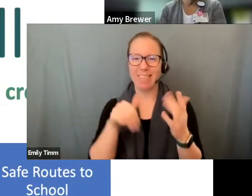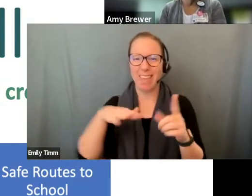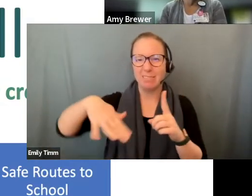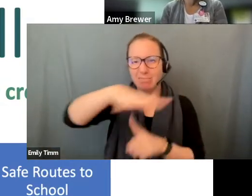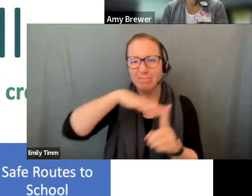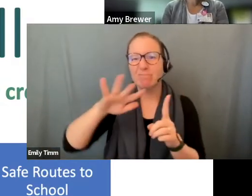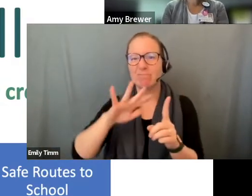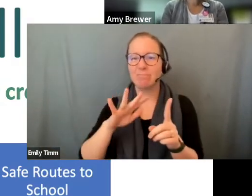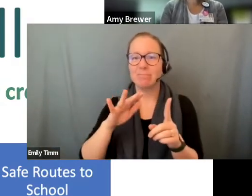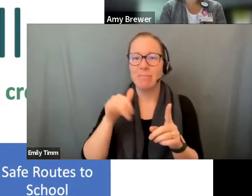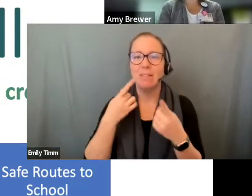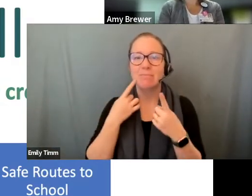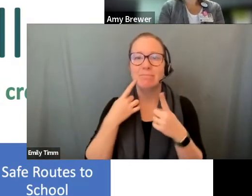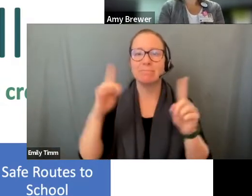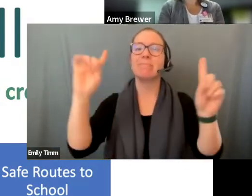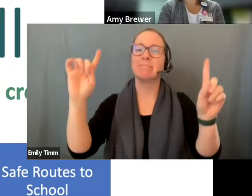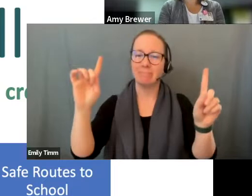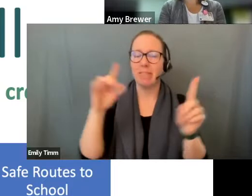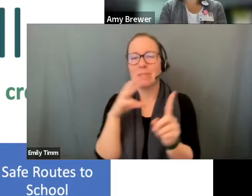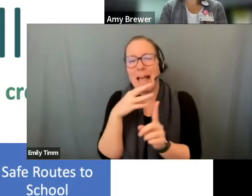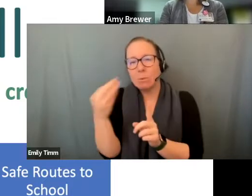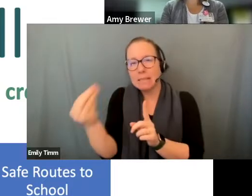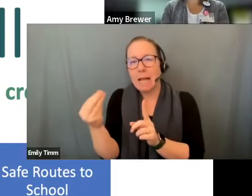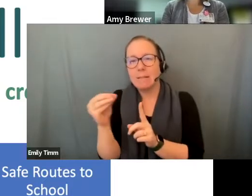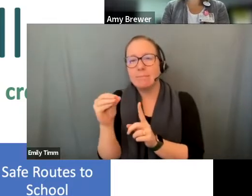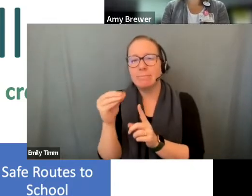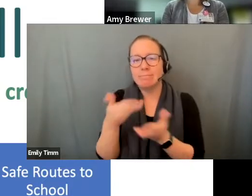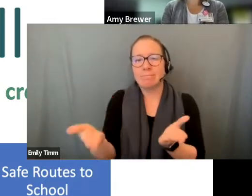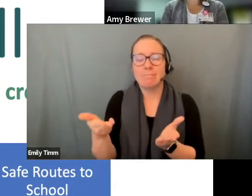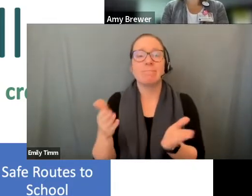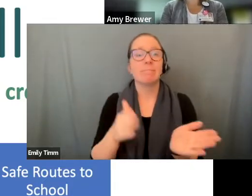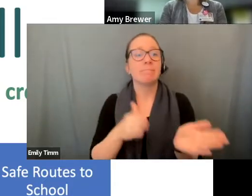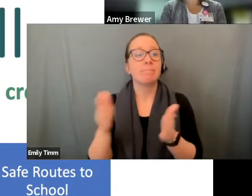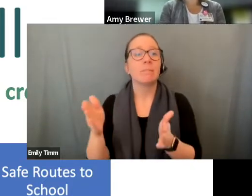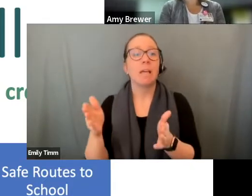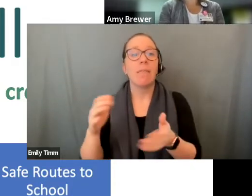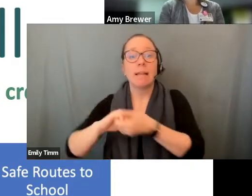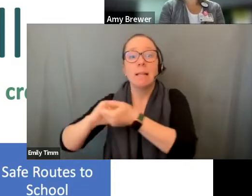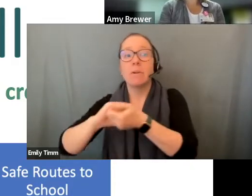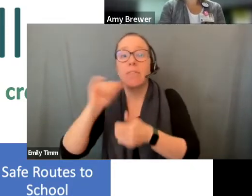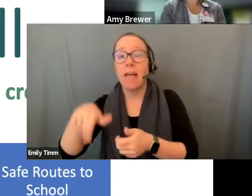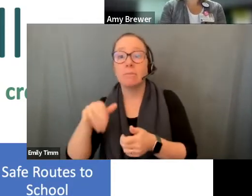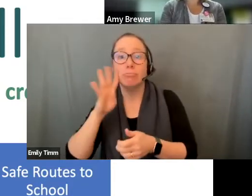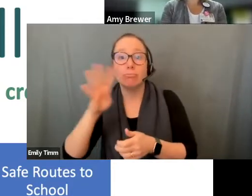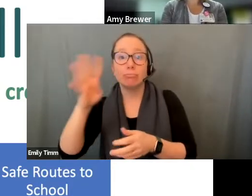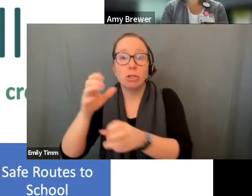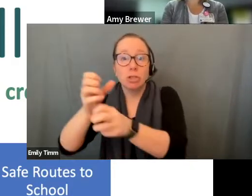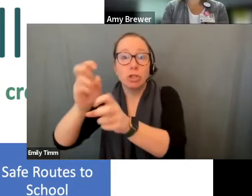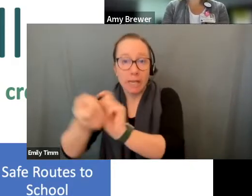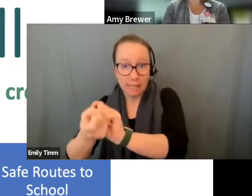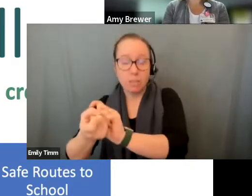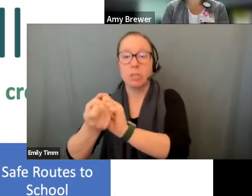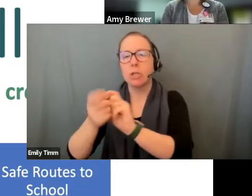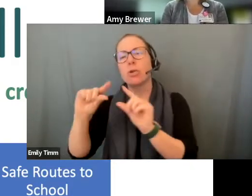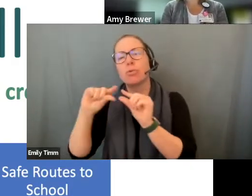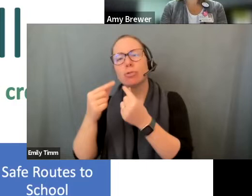that external conditions. And then there's collaborations that create change, right? So there's groups that come together and they're working